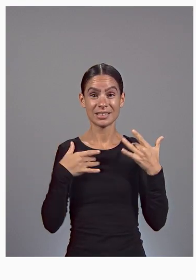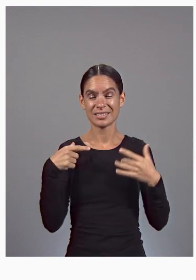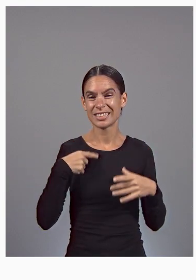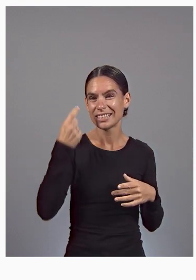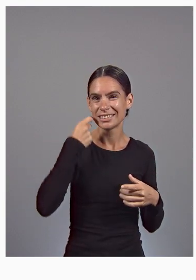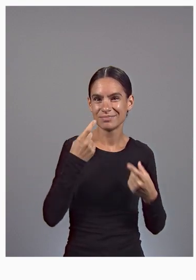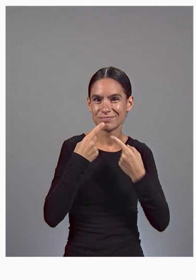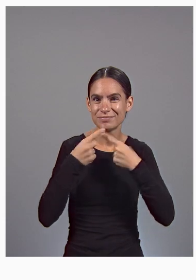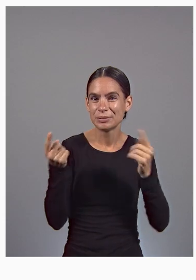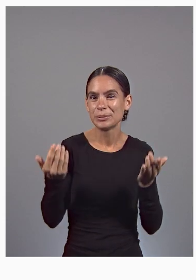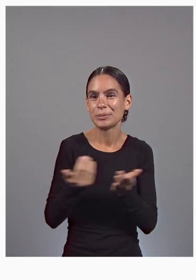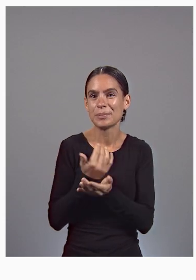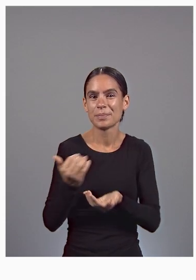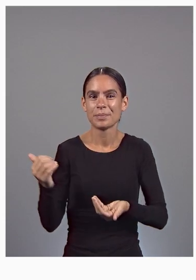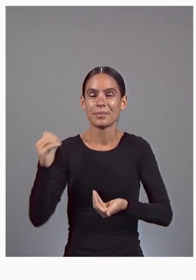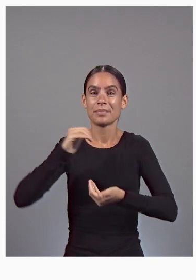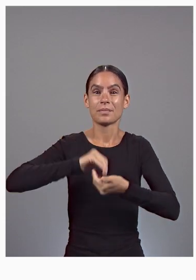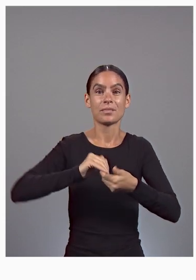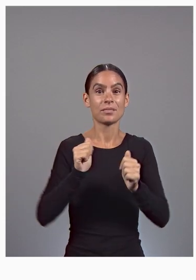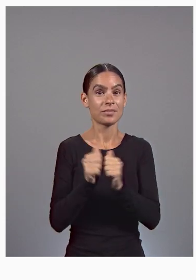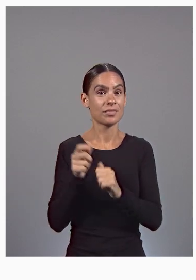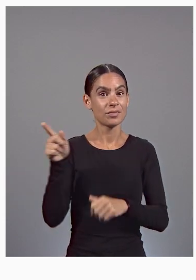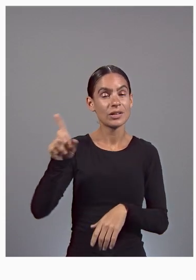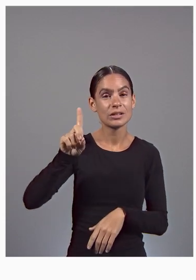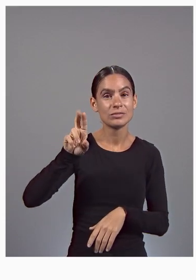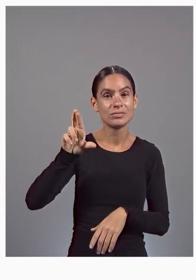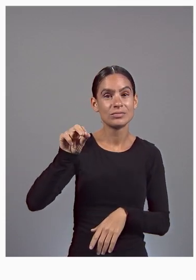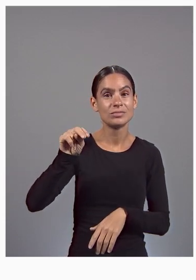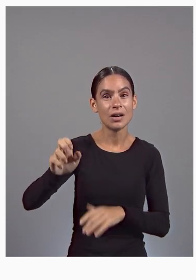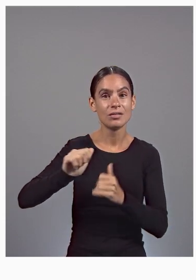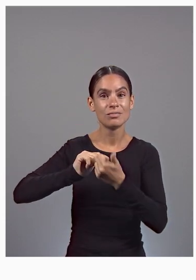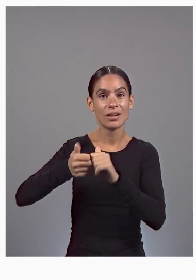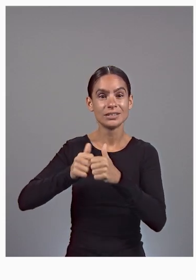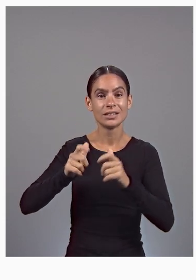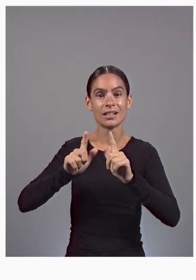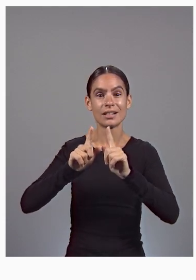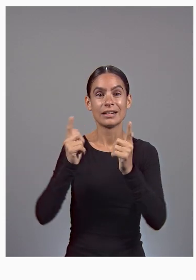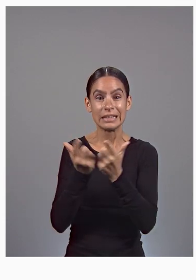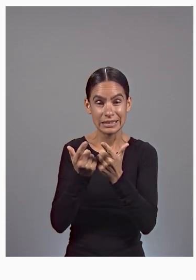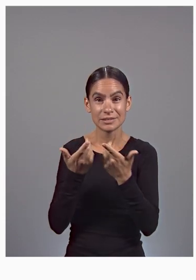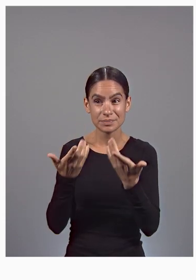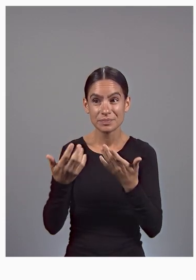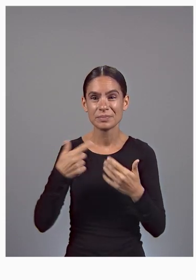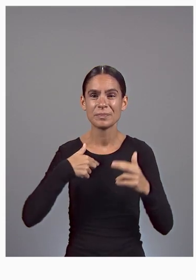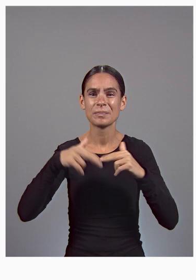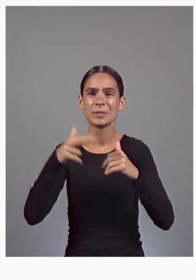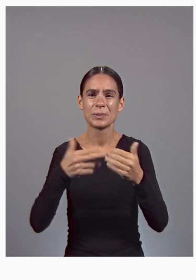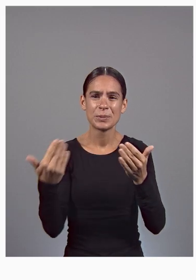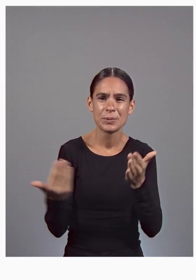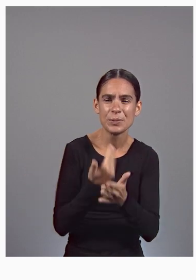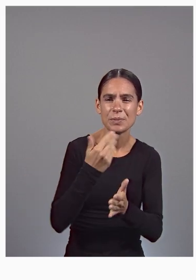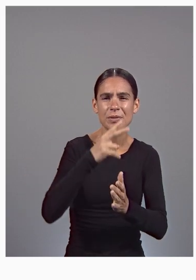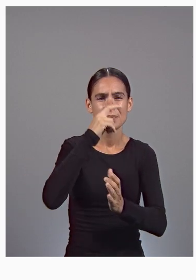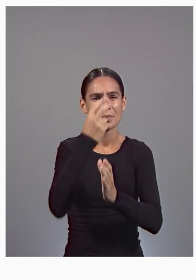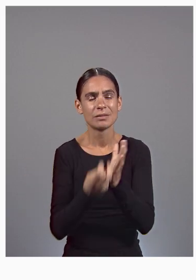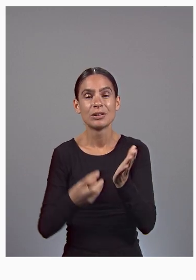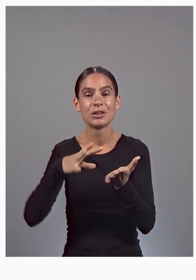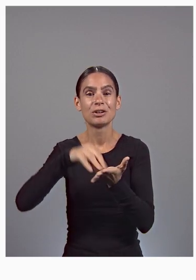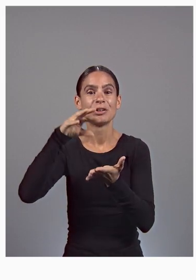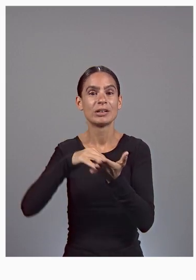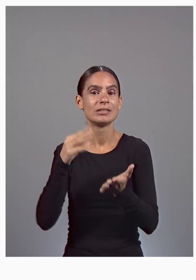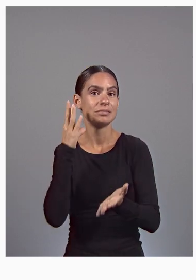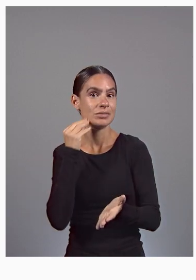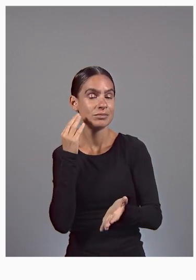new partnership with the Drone Racing League. We built new immersive learning experiences with DRL that will blow